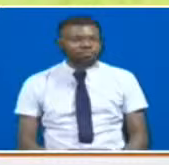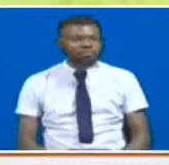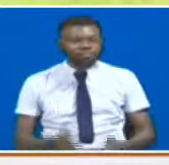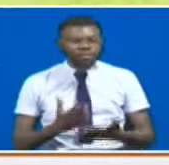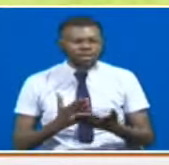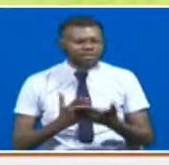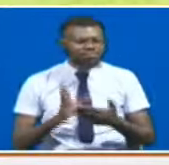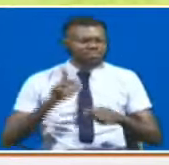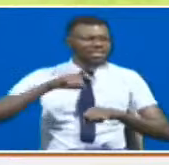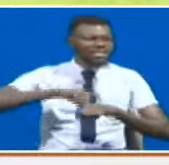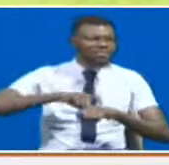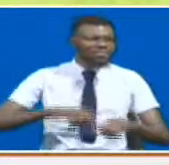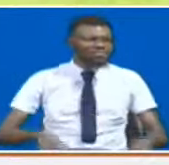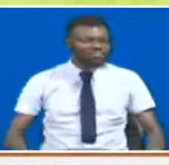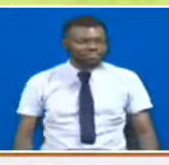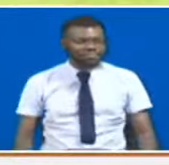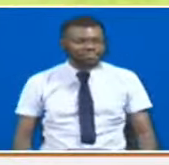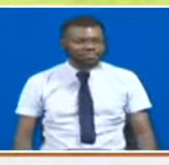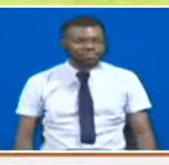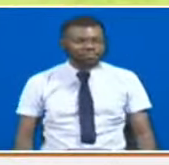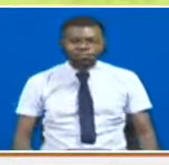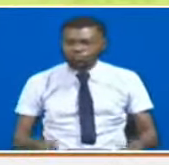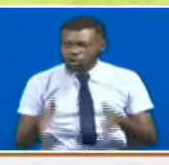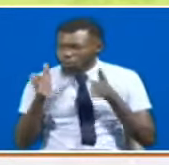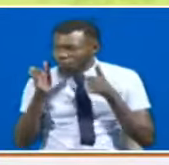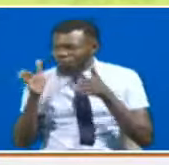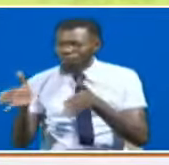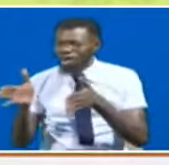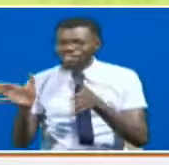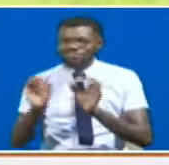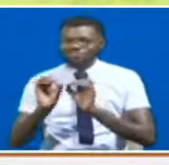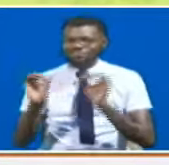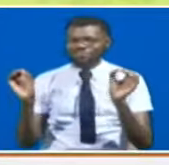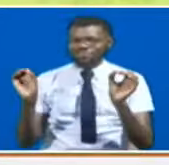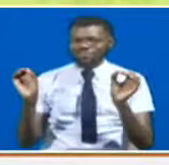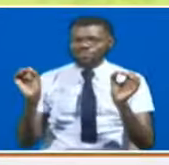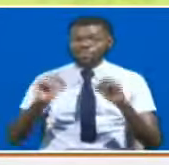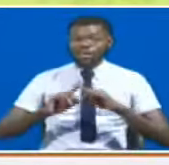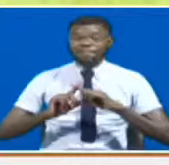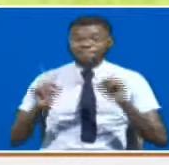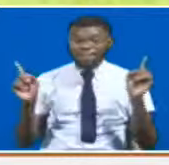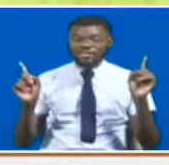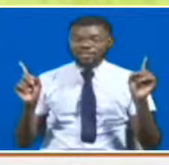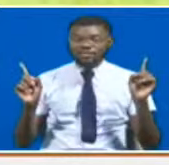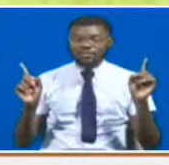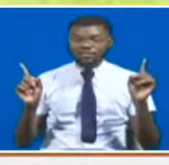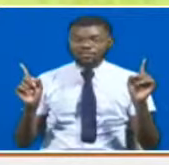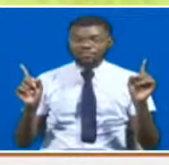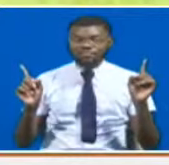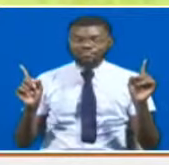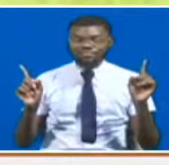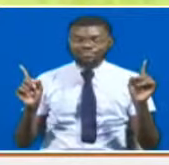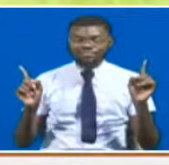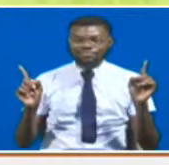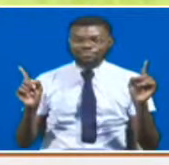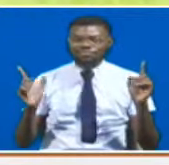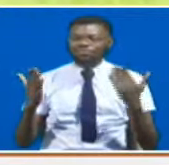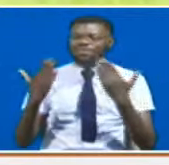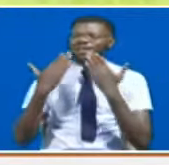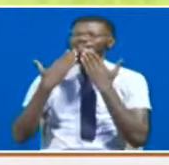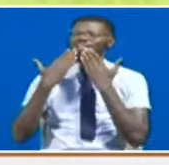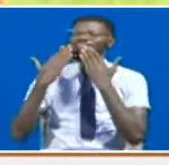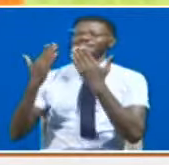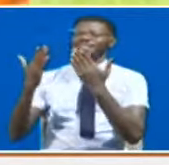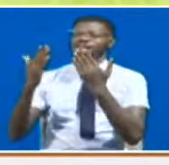we lacked a slight concentration up front. But all in all, we say thank you